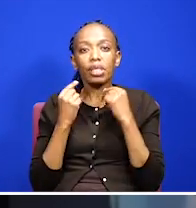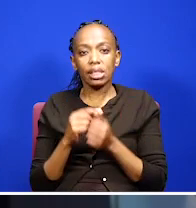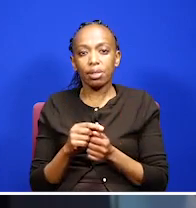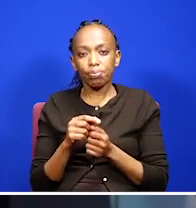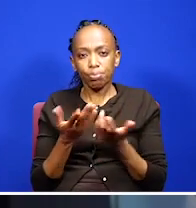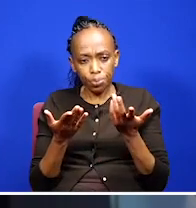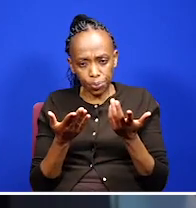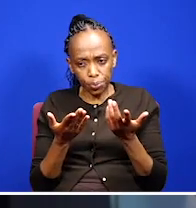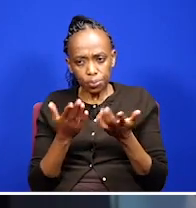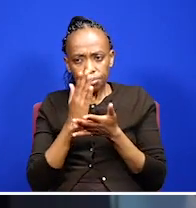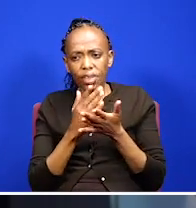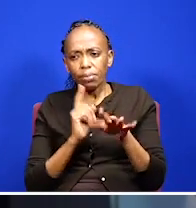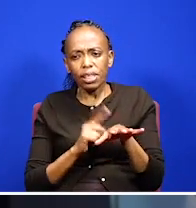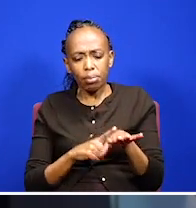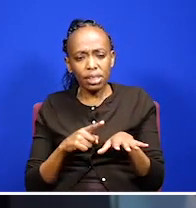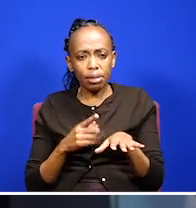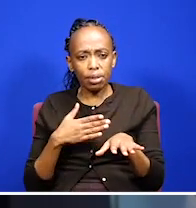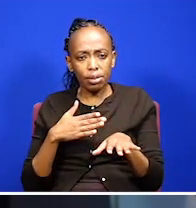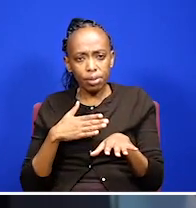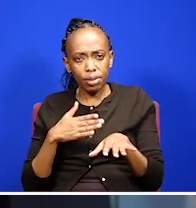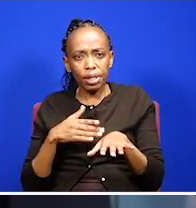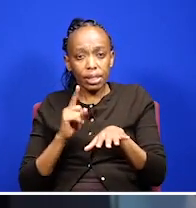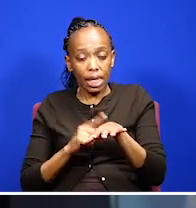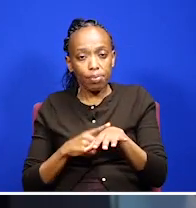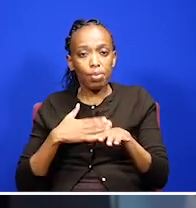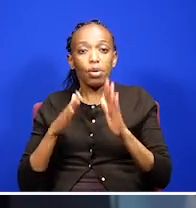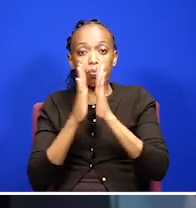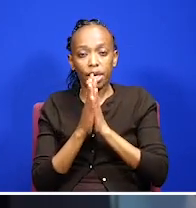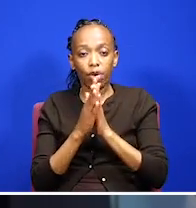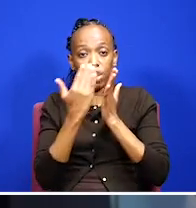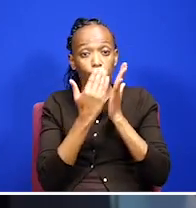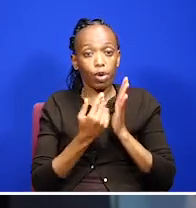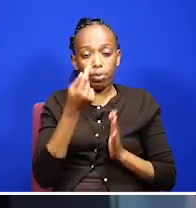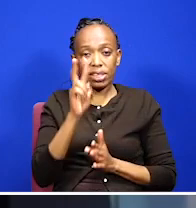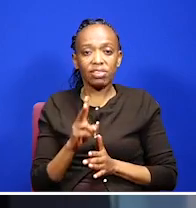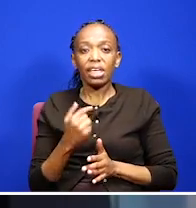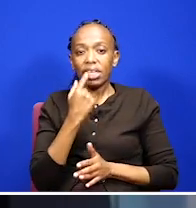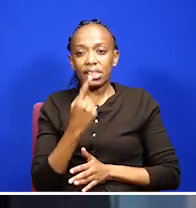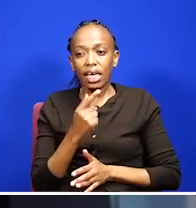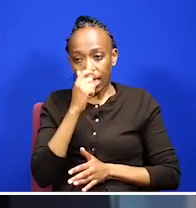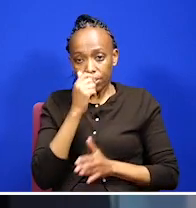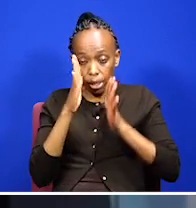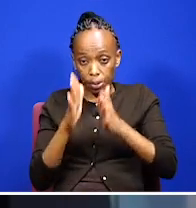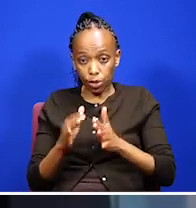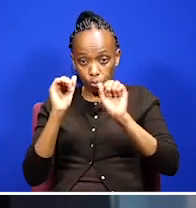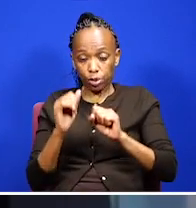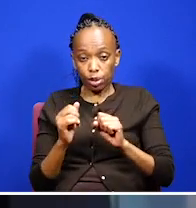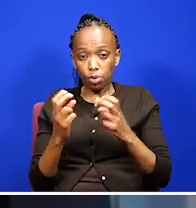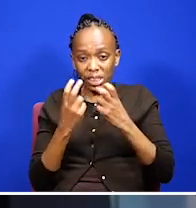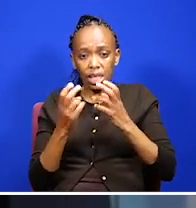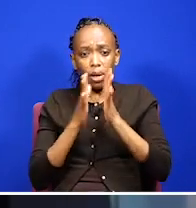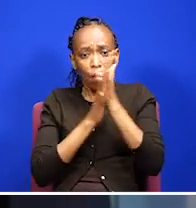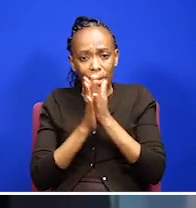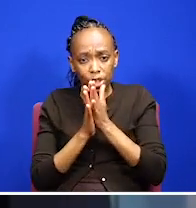Kwame, sometimes when I'm praying on that Watch and Pray, I just say, I wish somebody would just see this